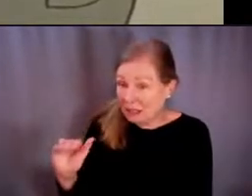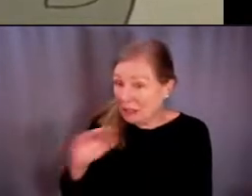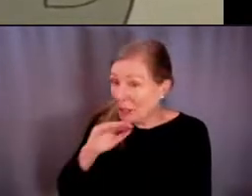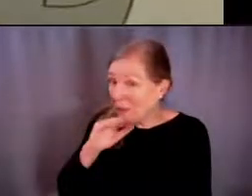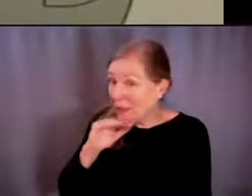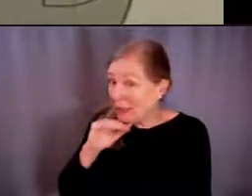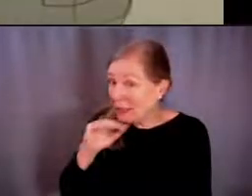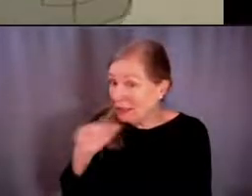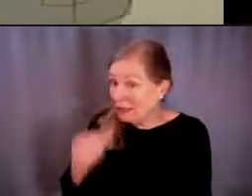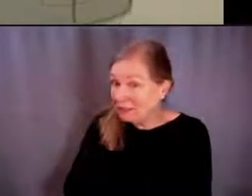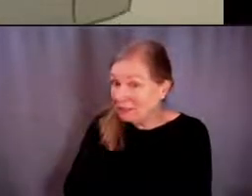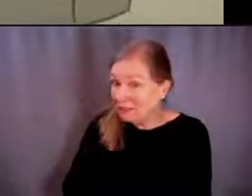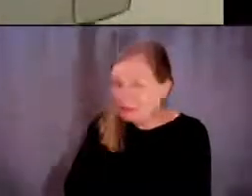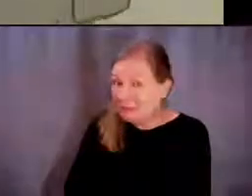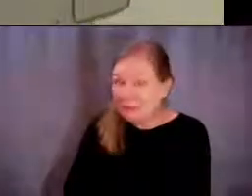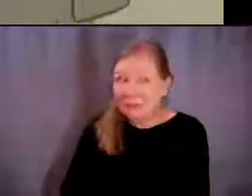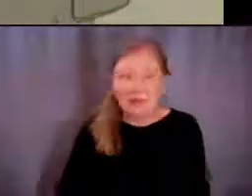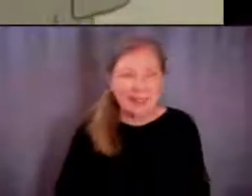Piggy? Need